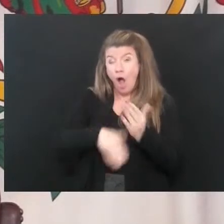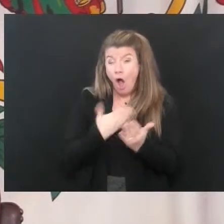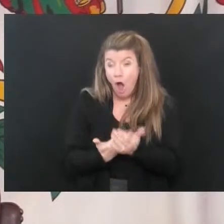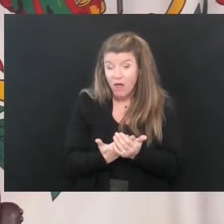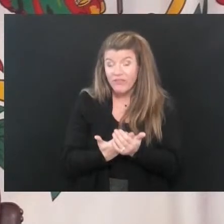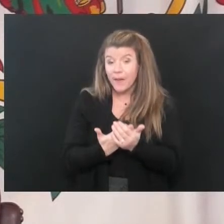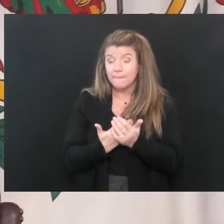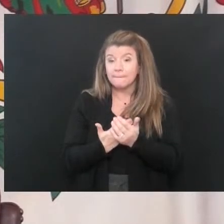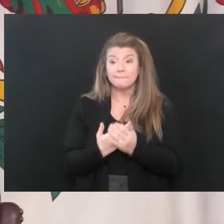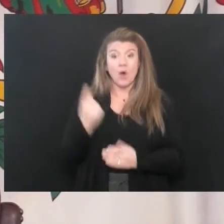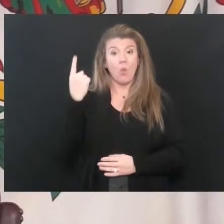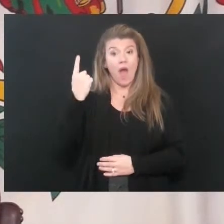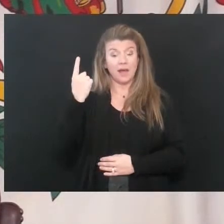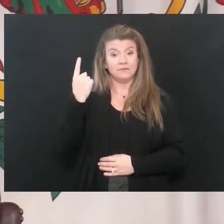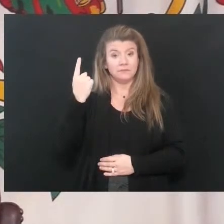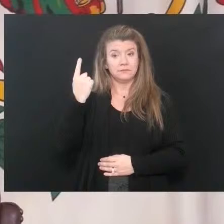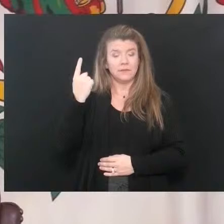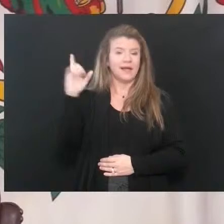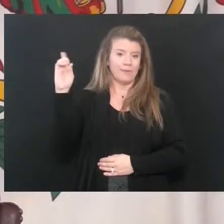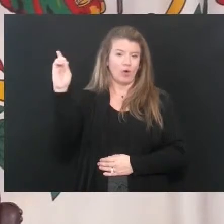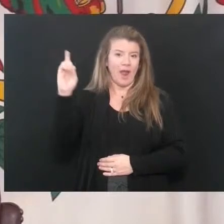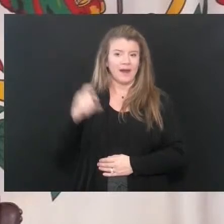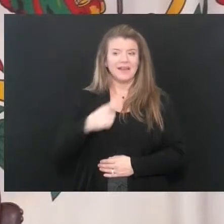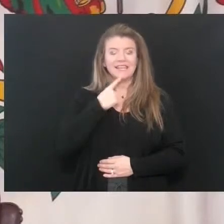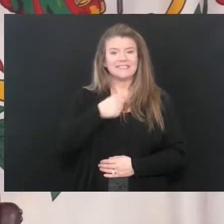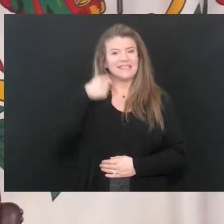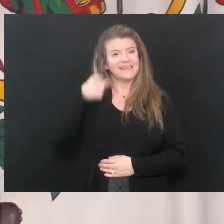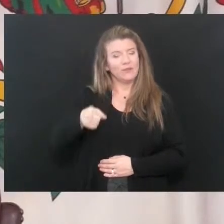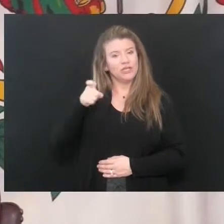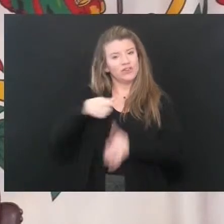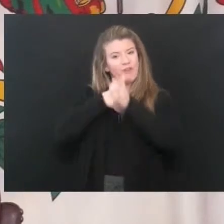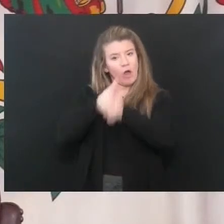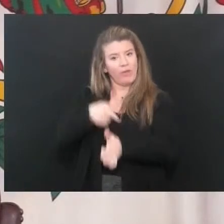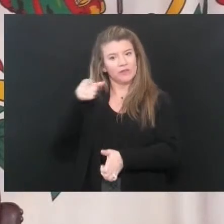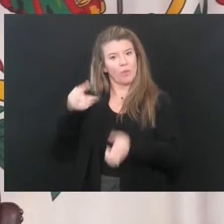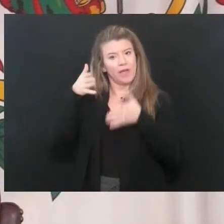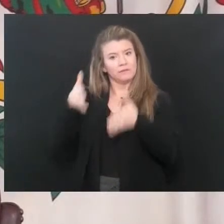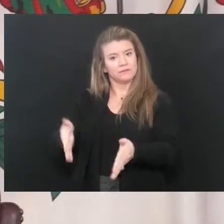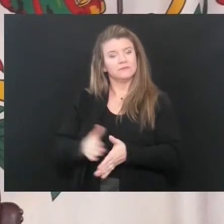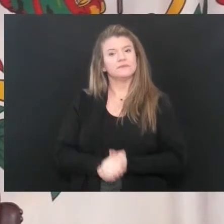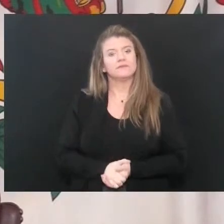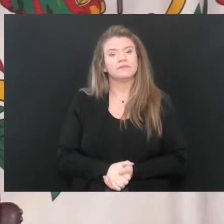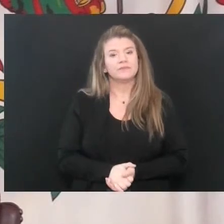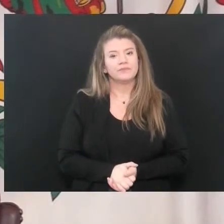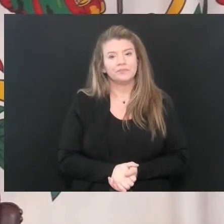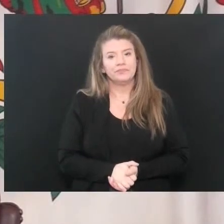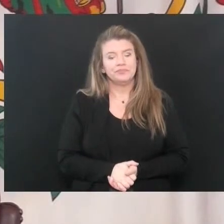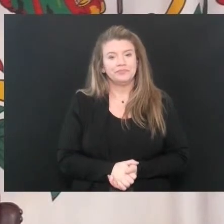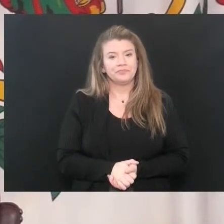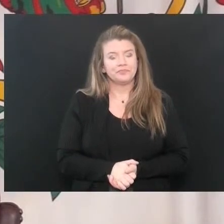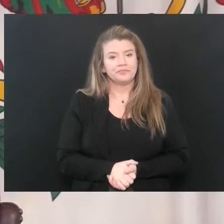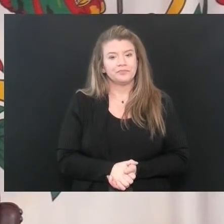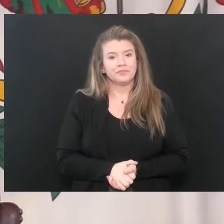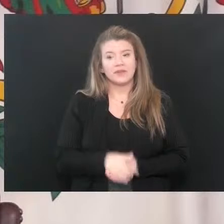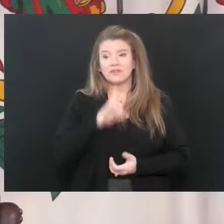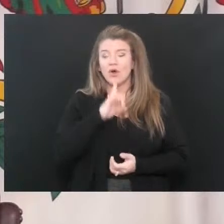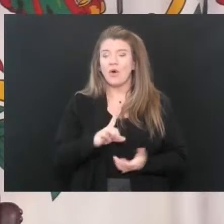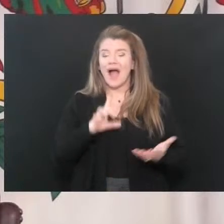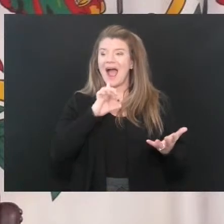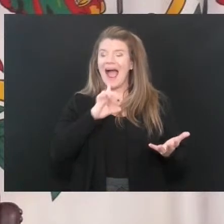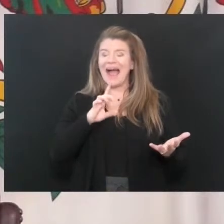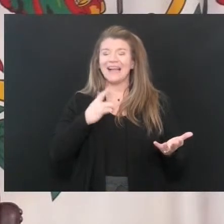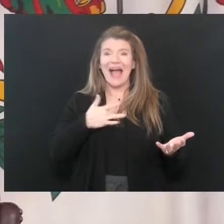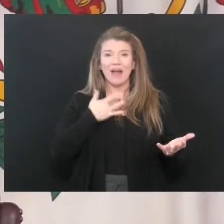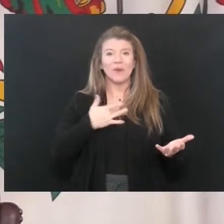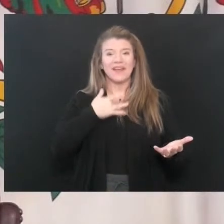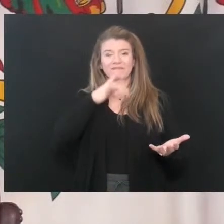one Democrat said this is the way we ought to go. So you know, I really believe,